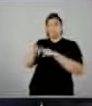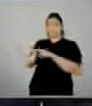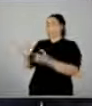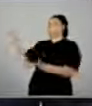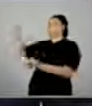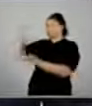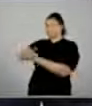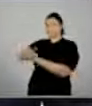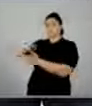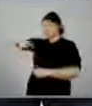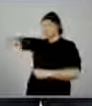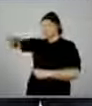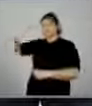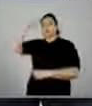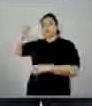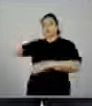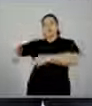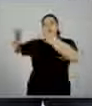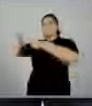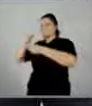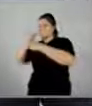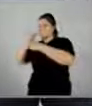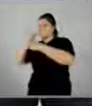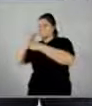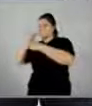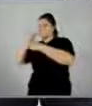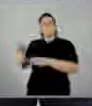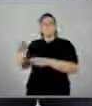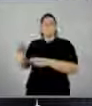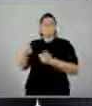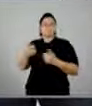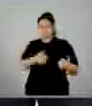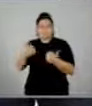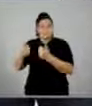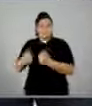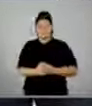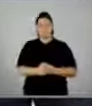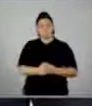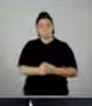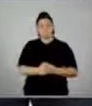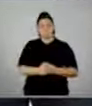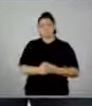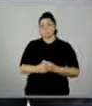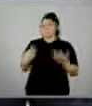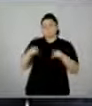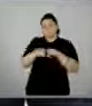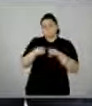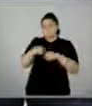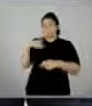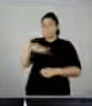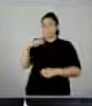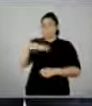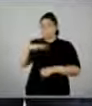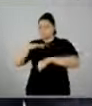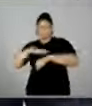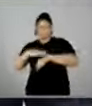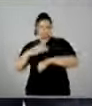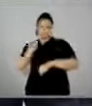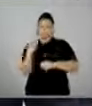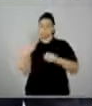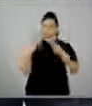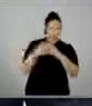way to enable people to come back and for those facilities to also provide an appropriate quarantine period. But we'll continue to